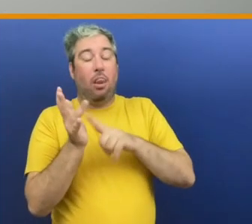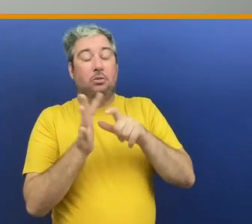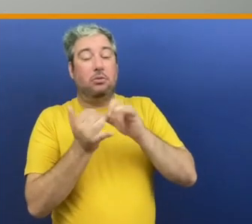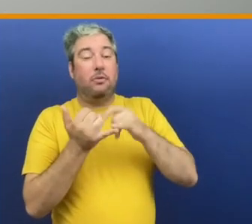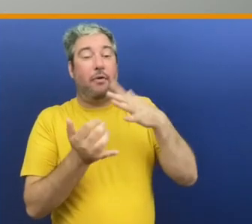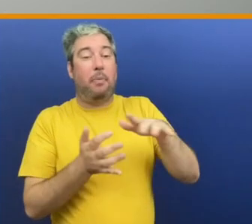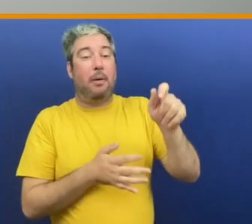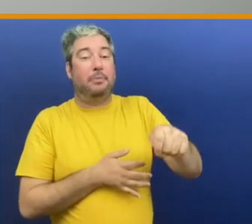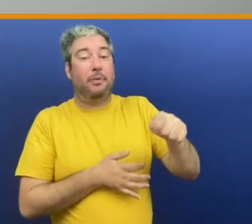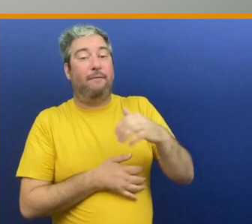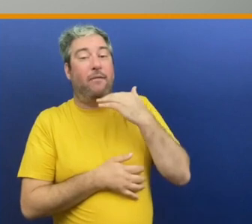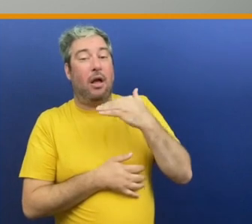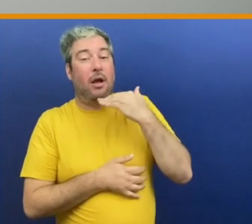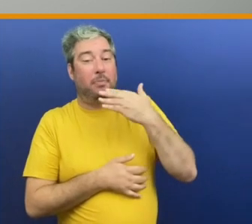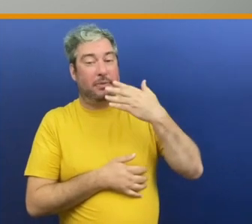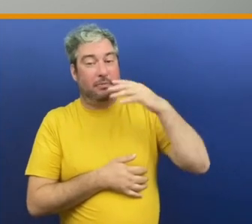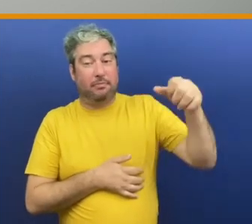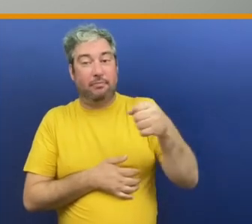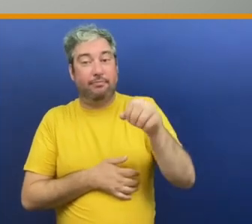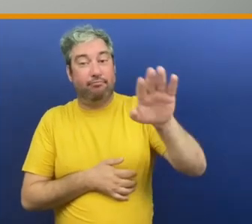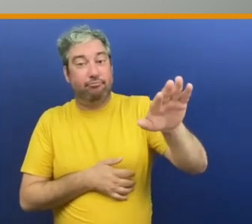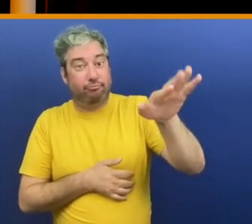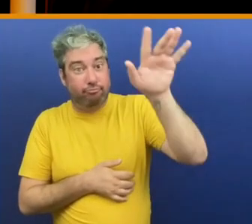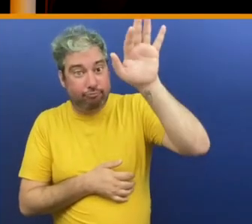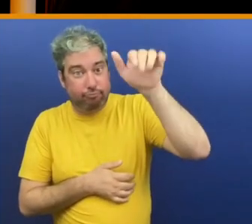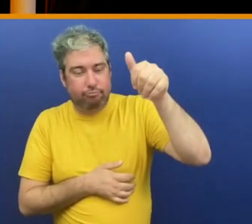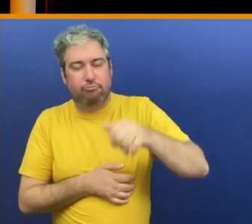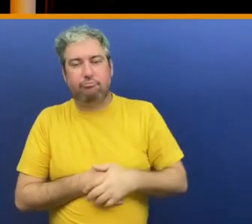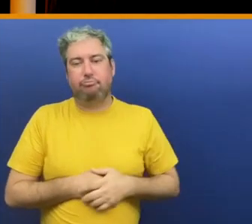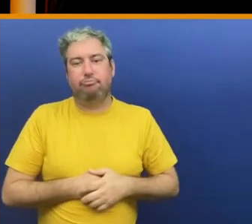Hi, Paul. Hi, off you go. Yes, I'm almost certainly here.